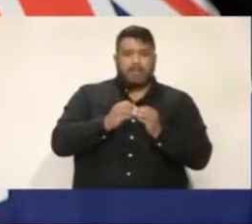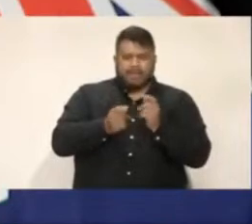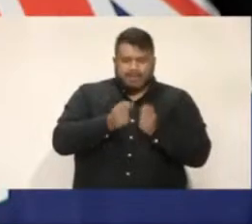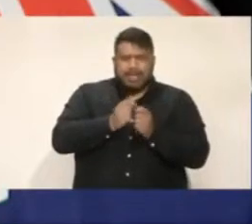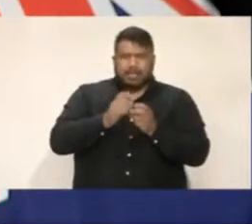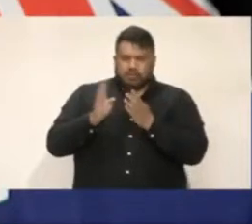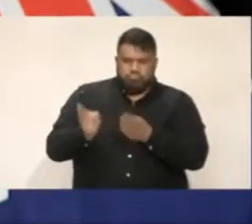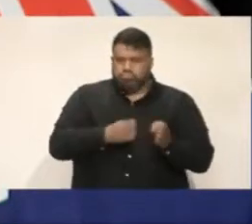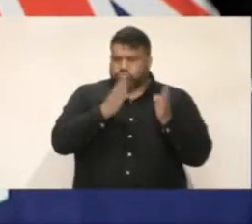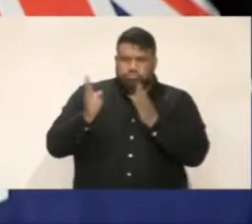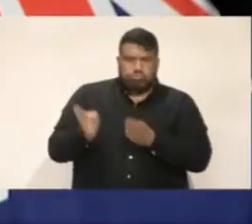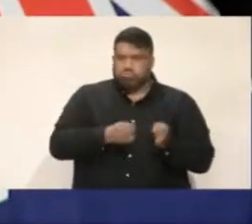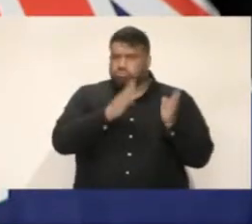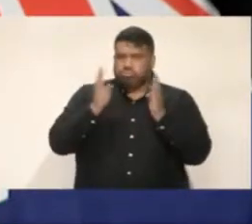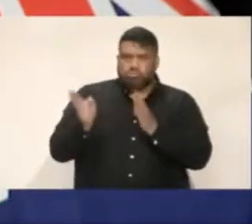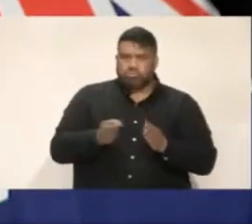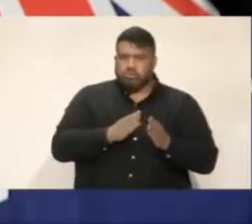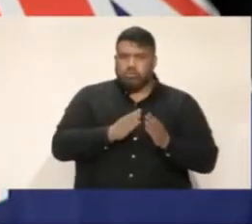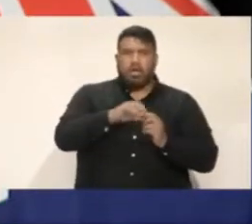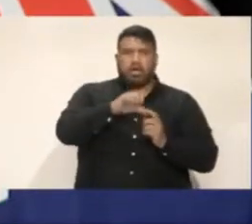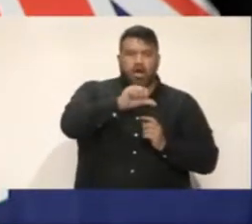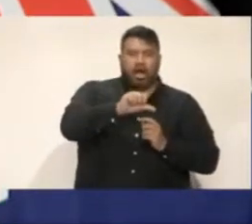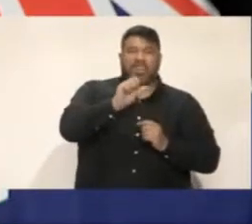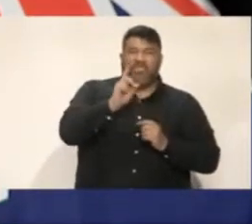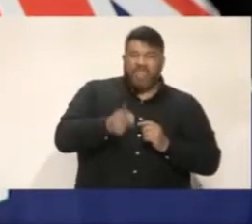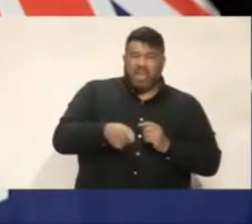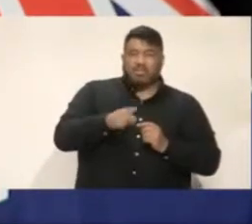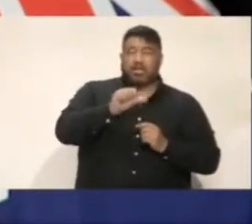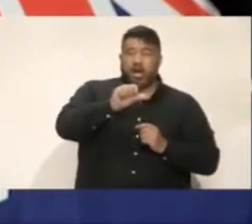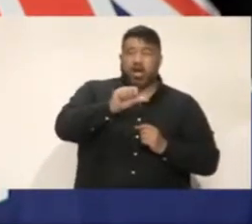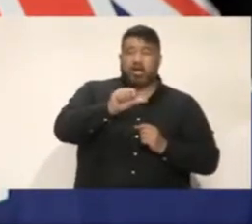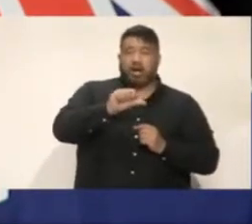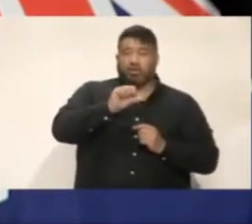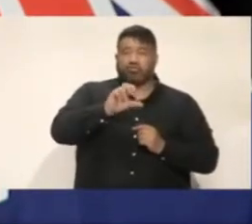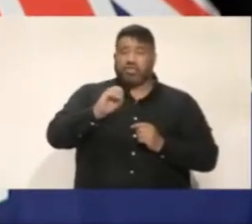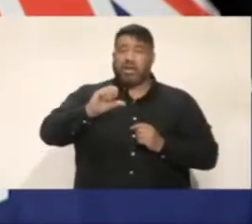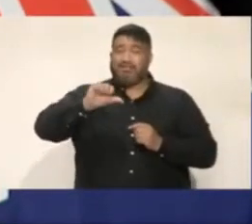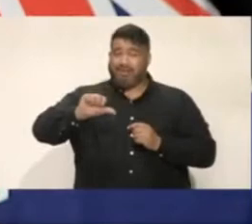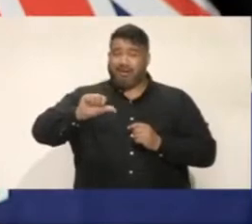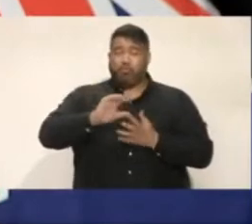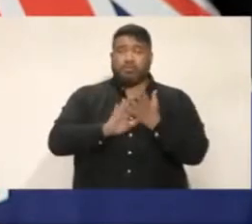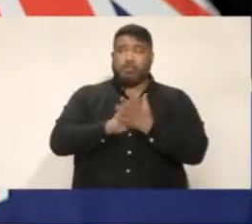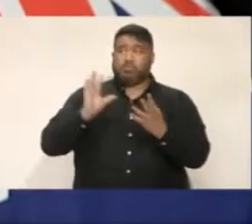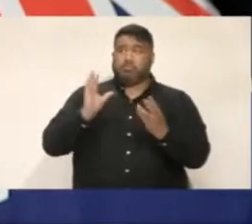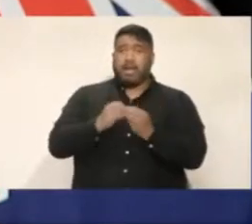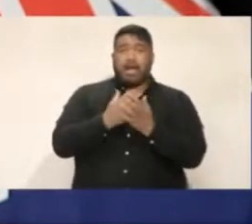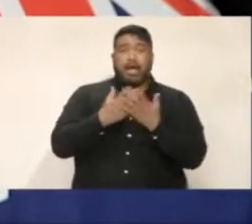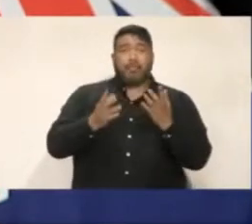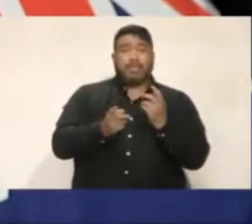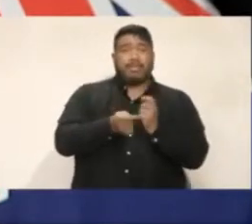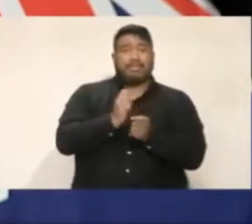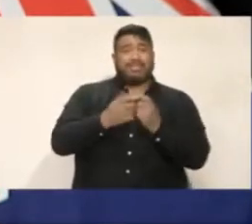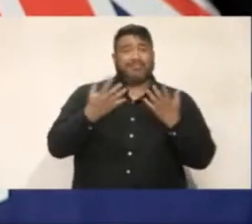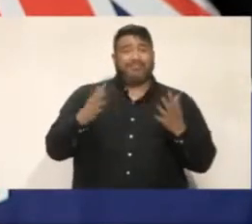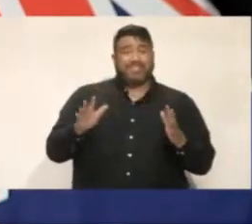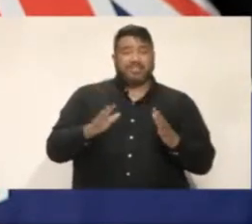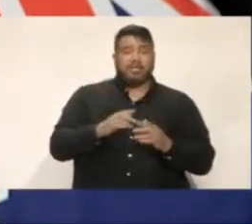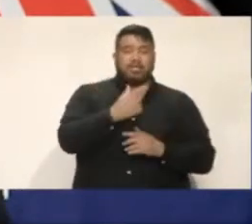9,909 tests for Covid-19, and the grand total to date of Covid-19 tests is